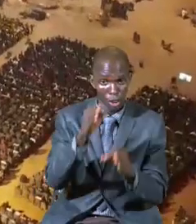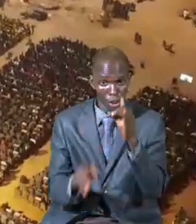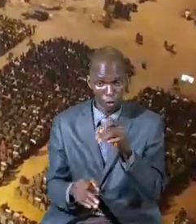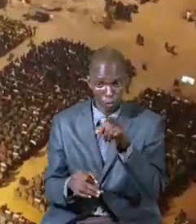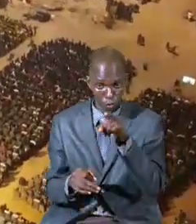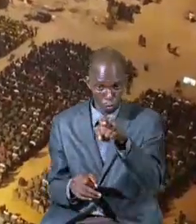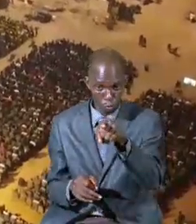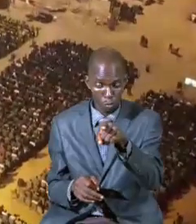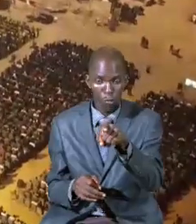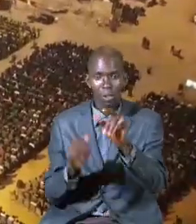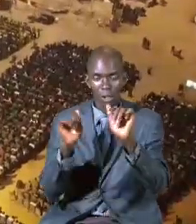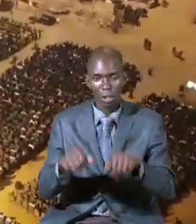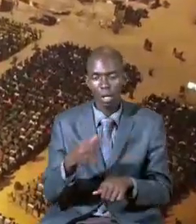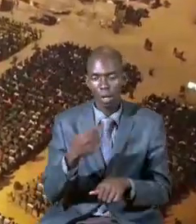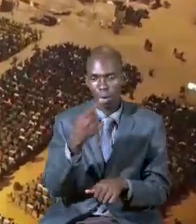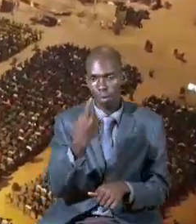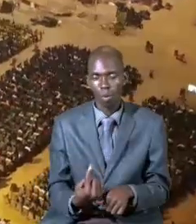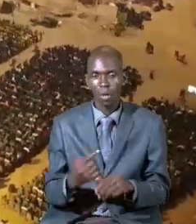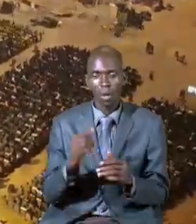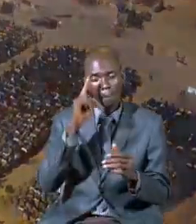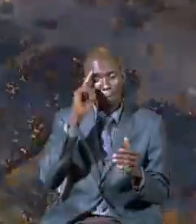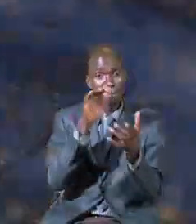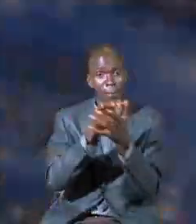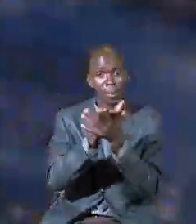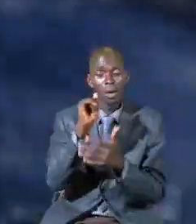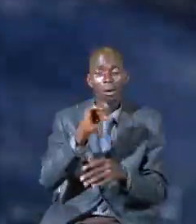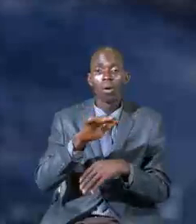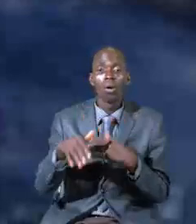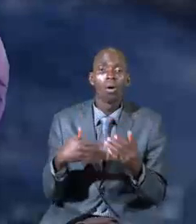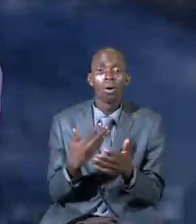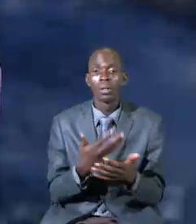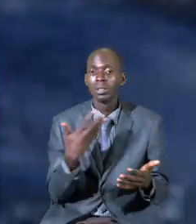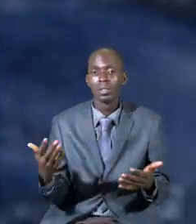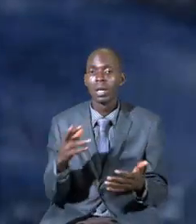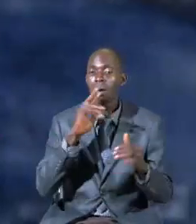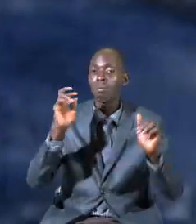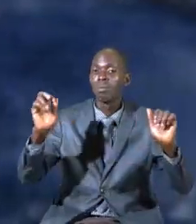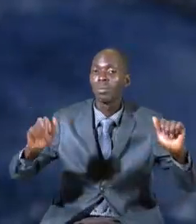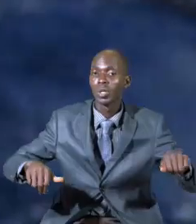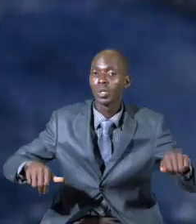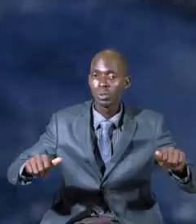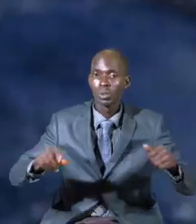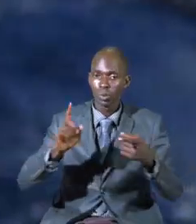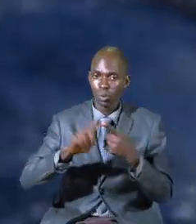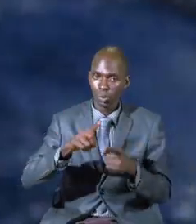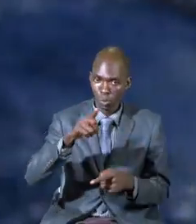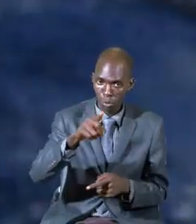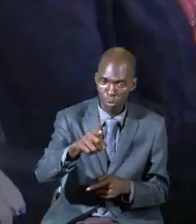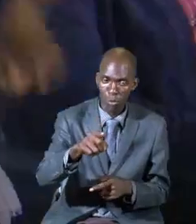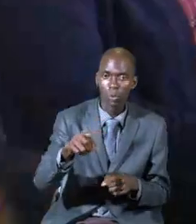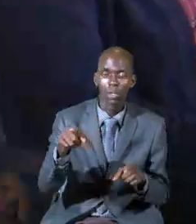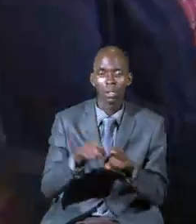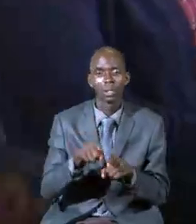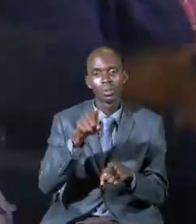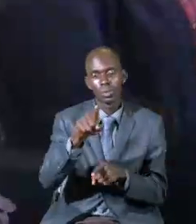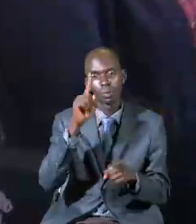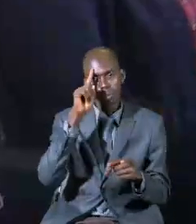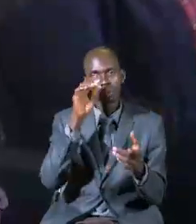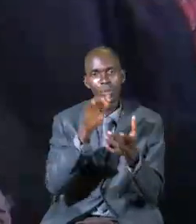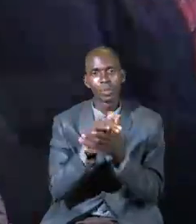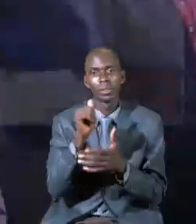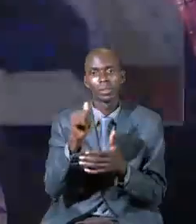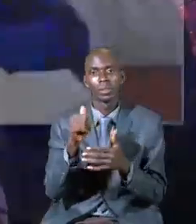only believe, all things are possible to you as you believe. Heads